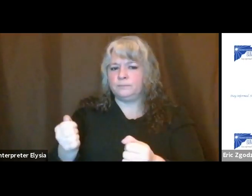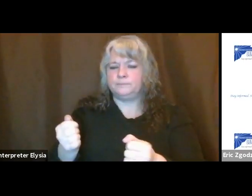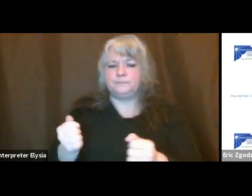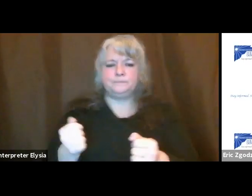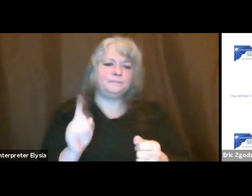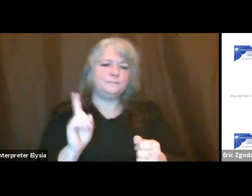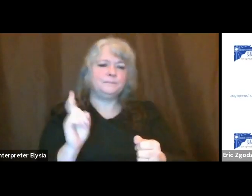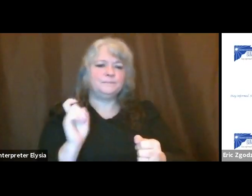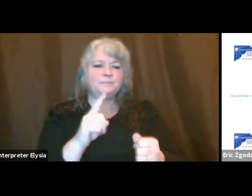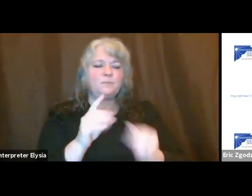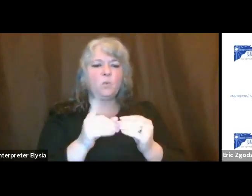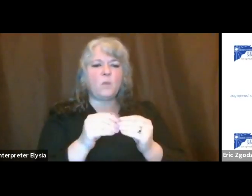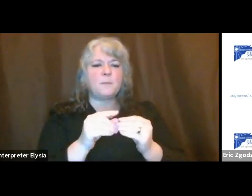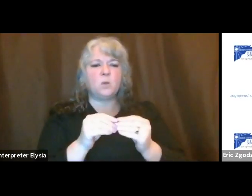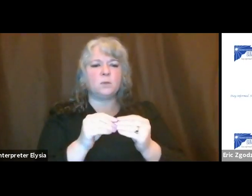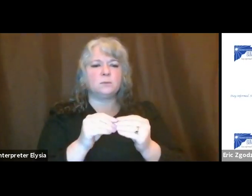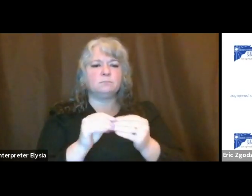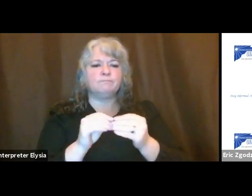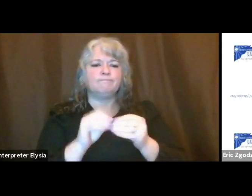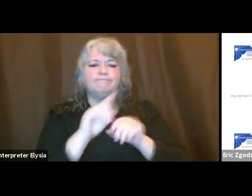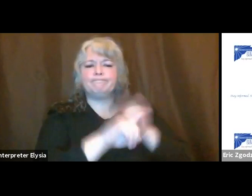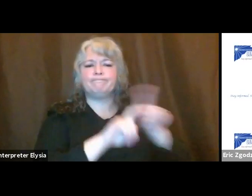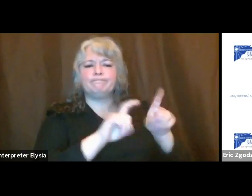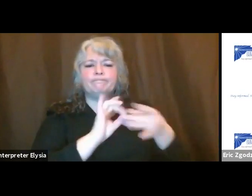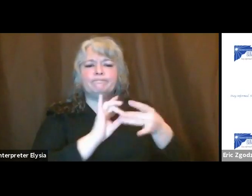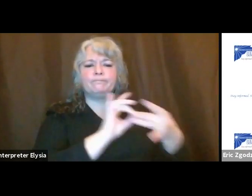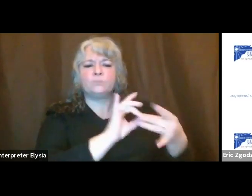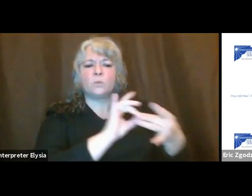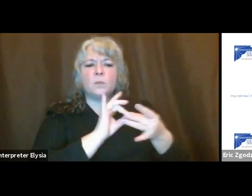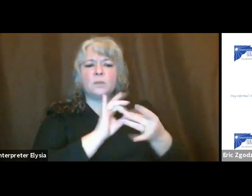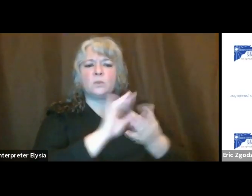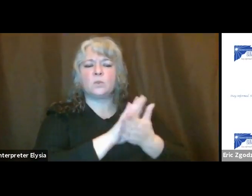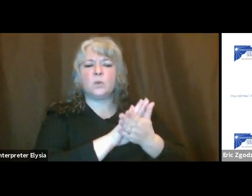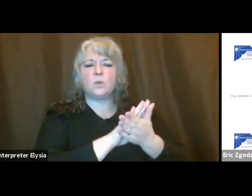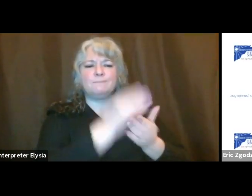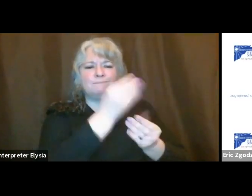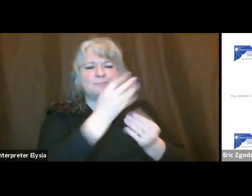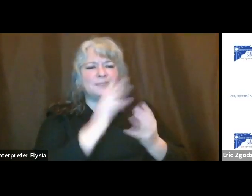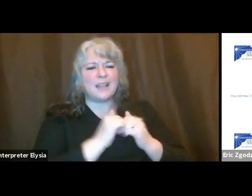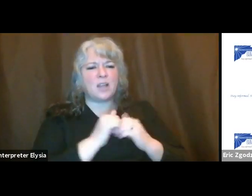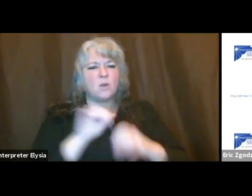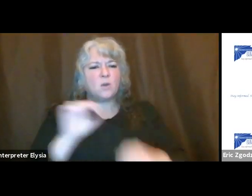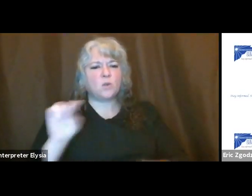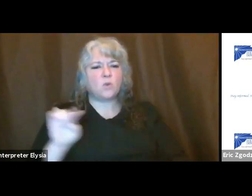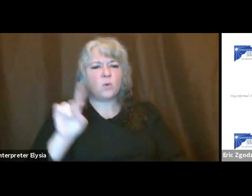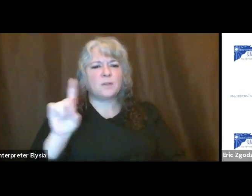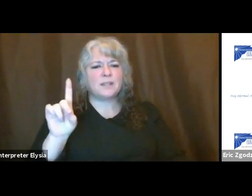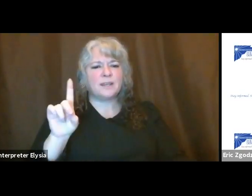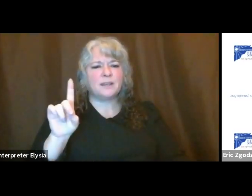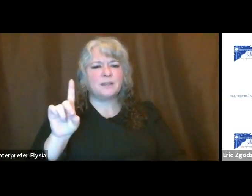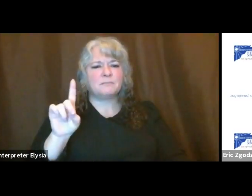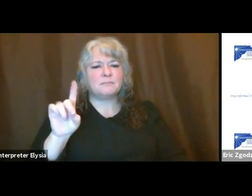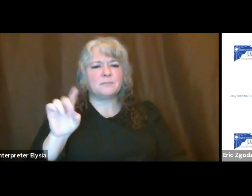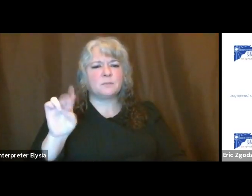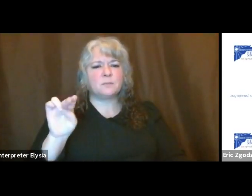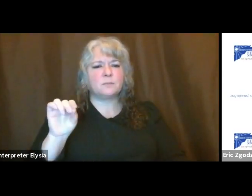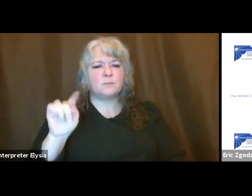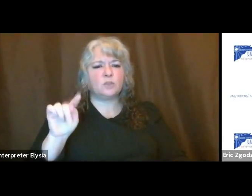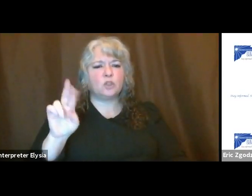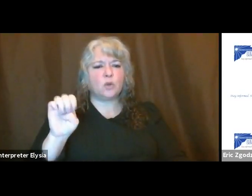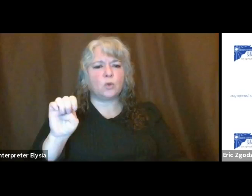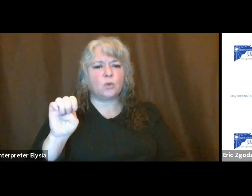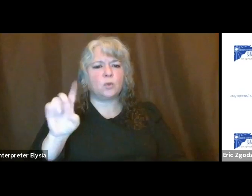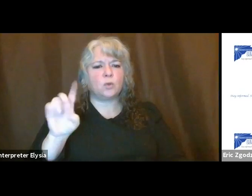question. I'm wondering if you can just explain how Notre Dame Academy was able to get vaccine. There is definitely